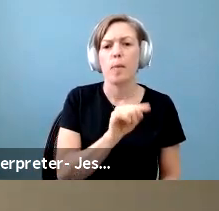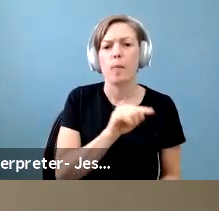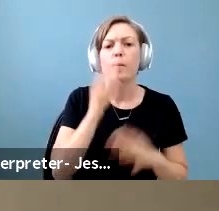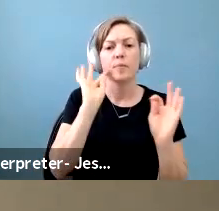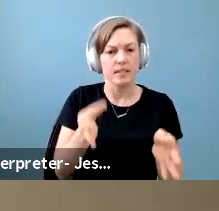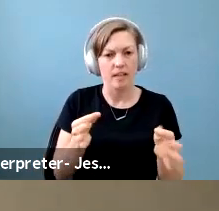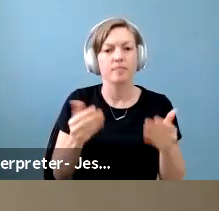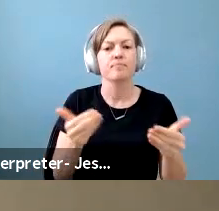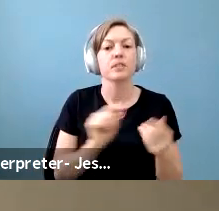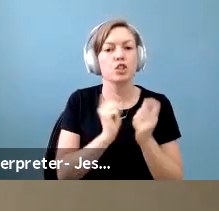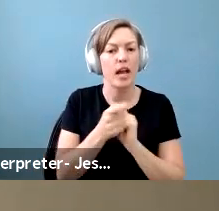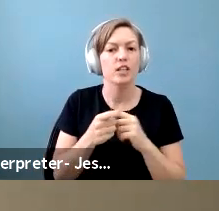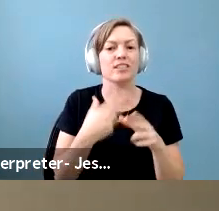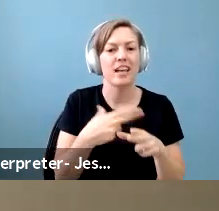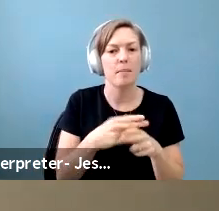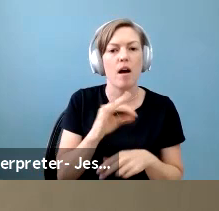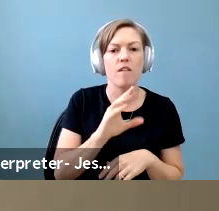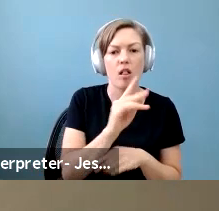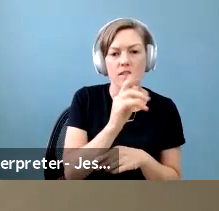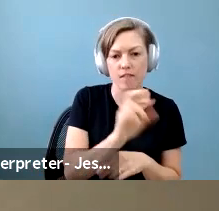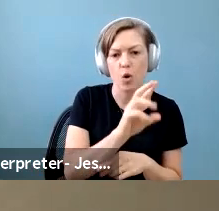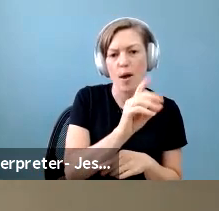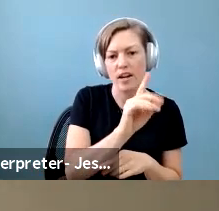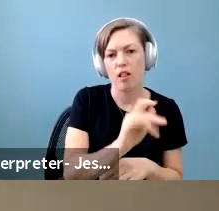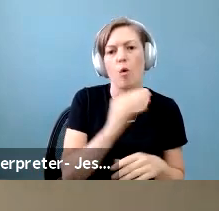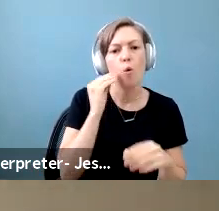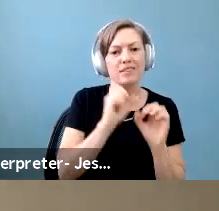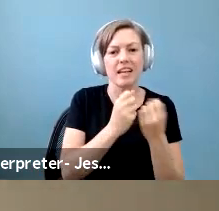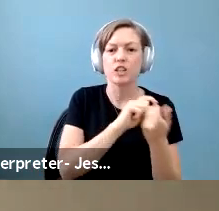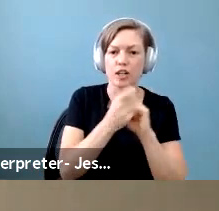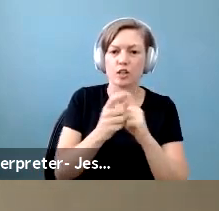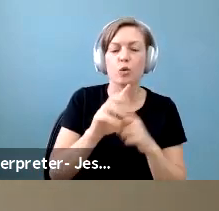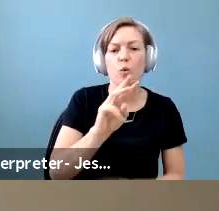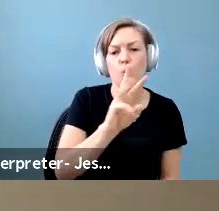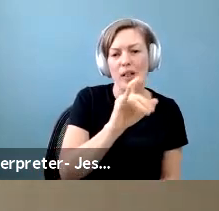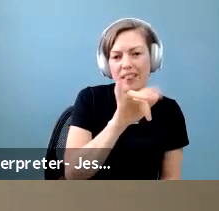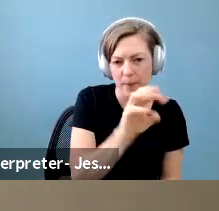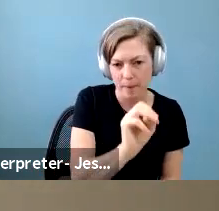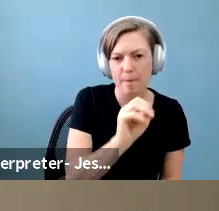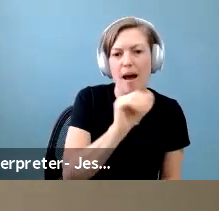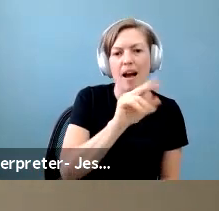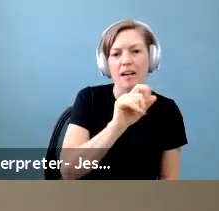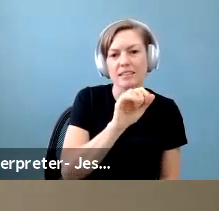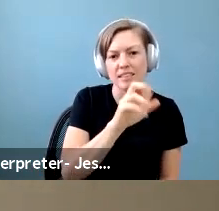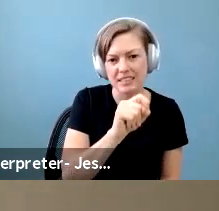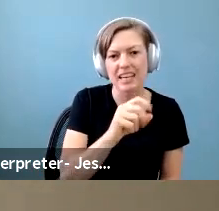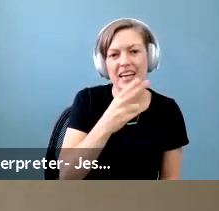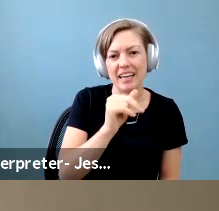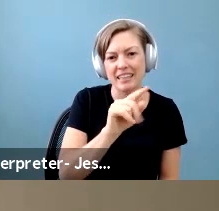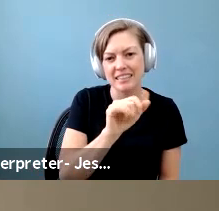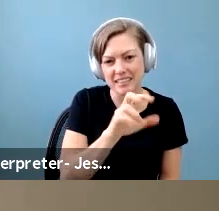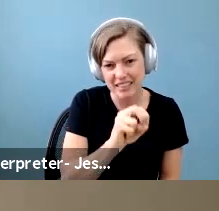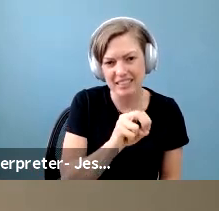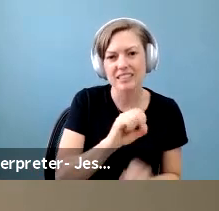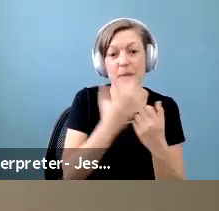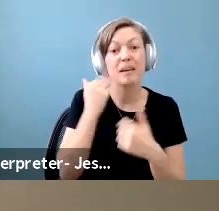decided to change the name of the Oliver Wendell Holmes Society to the William Augustus Hinton Society after students raised objections